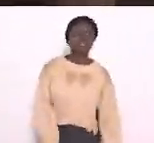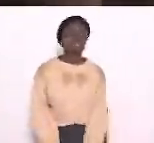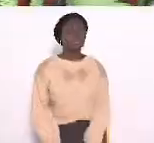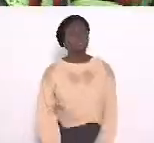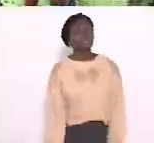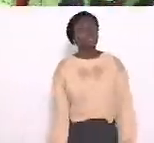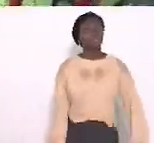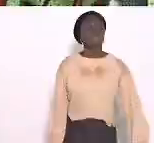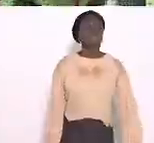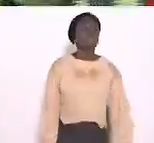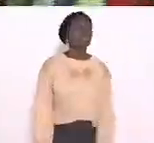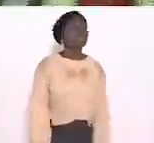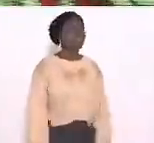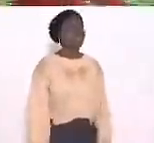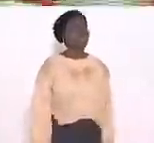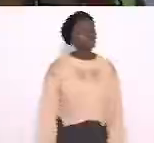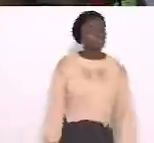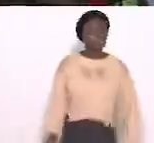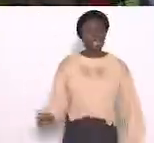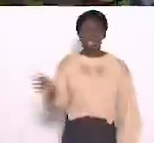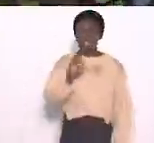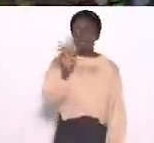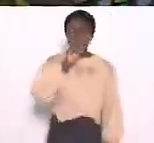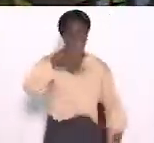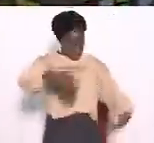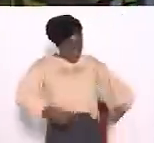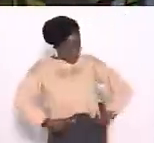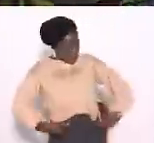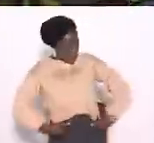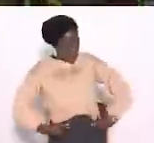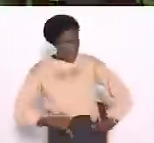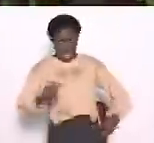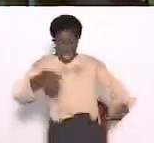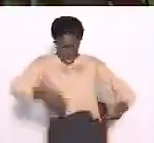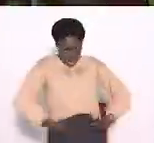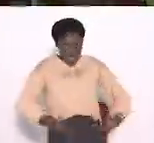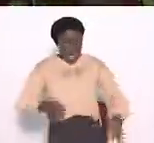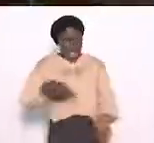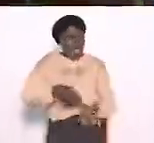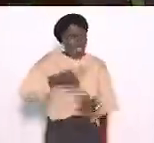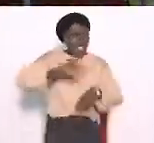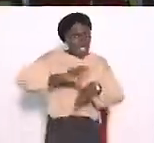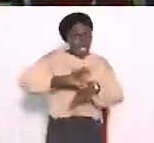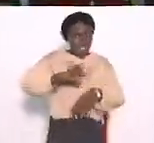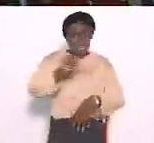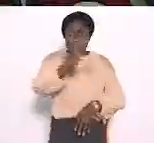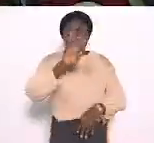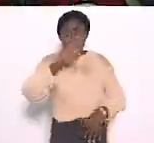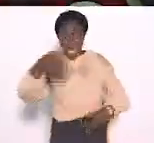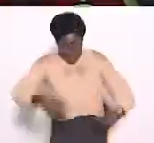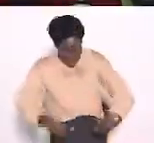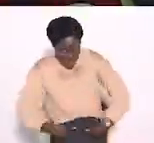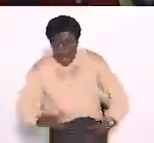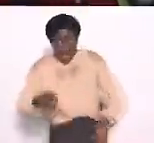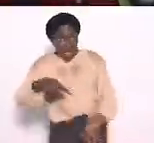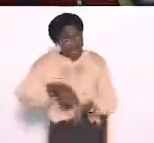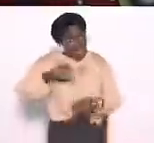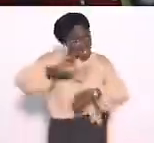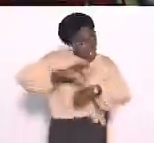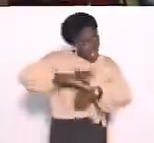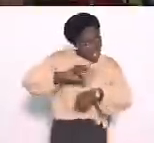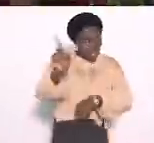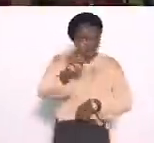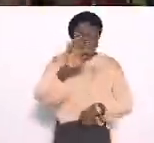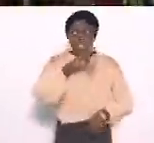me where of where the you ofity wherever